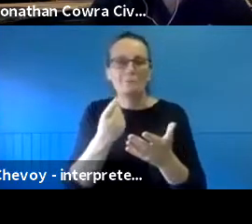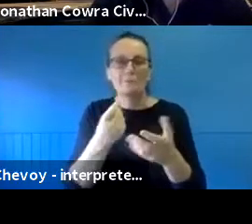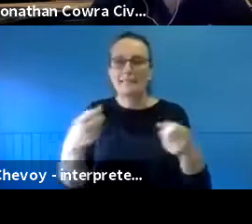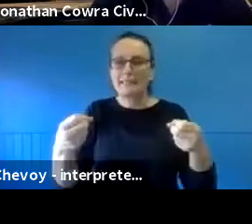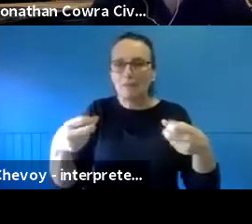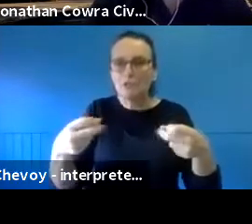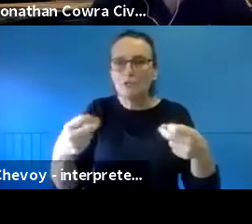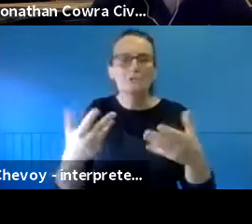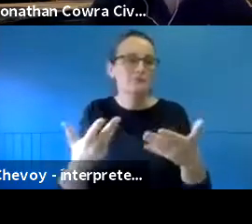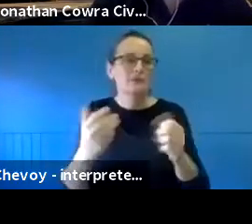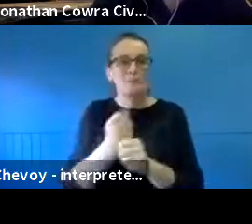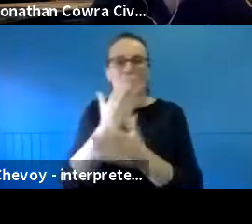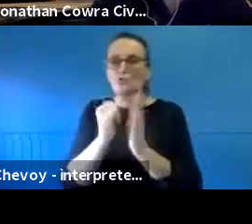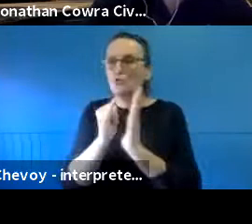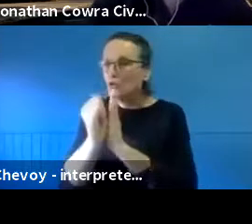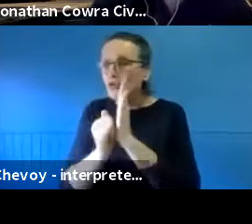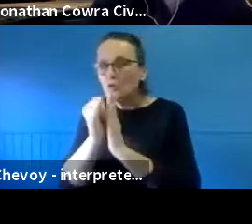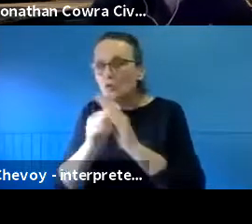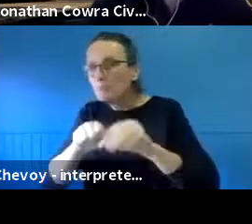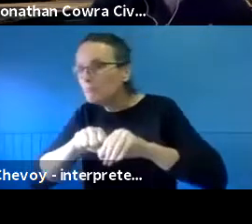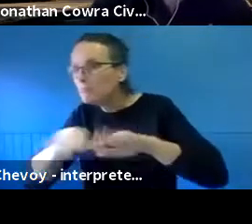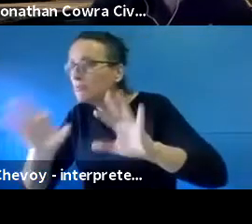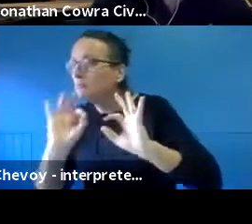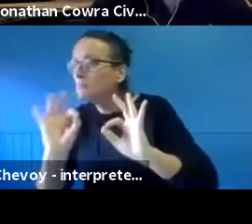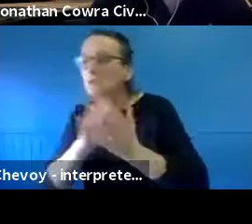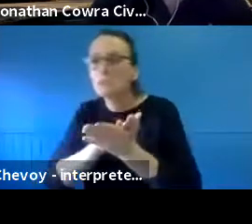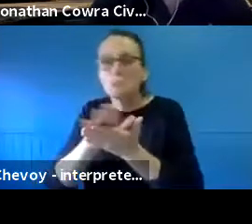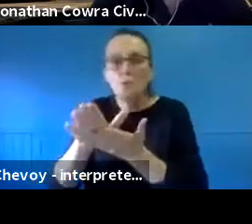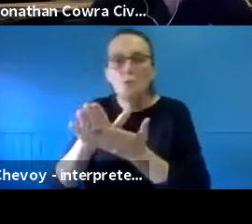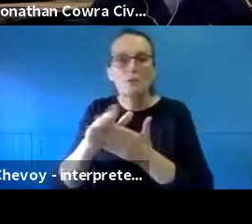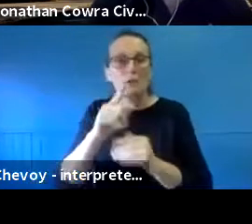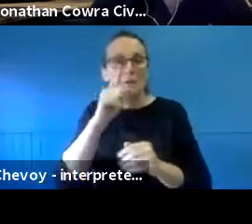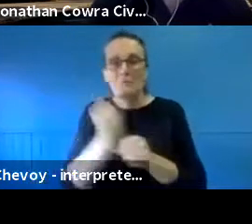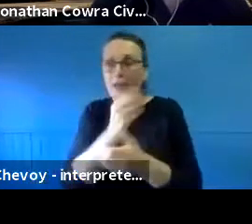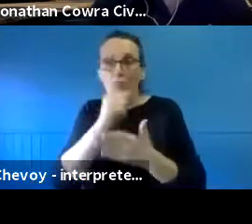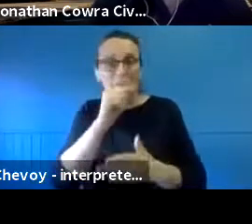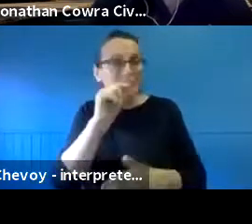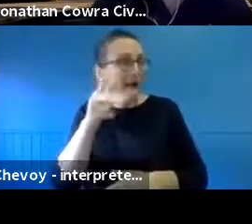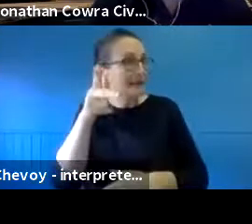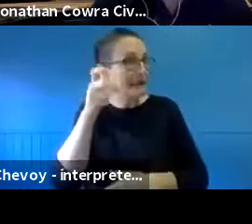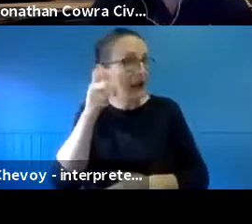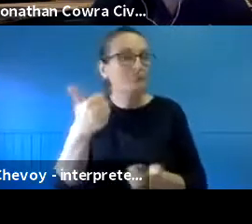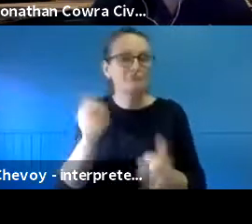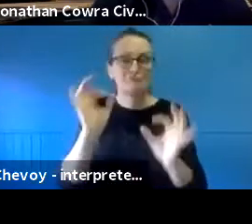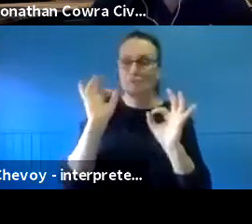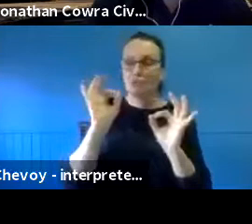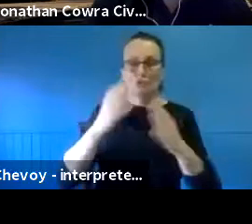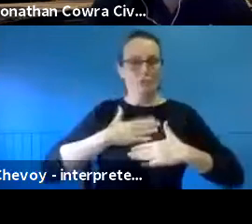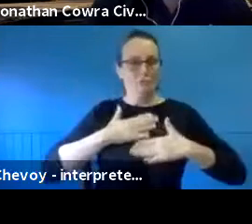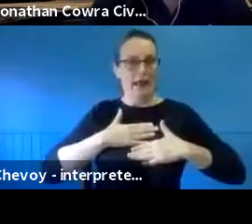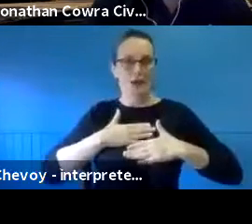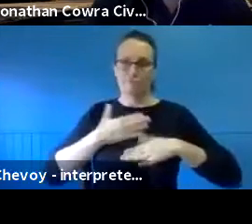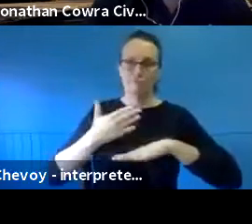make sure the YouTube live stream was running and we were getting audio out. And actually what was happening in terms of the